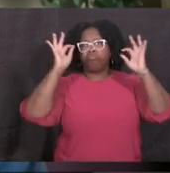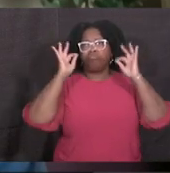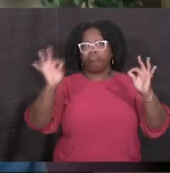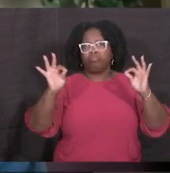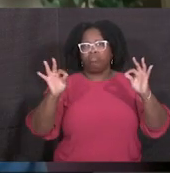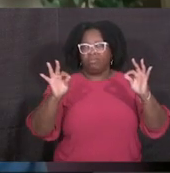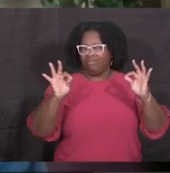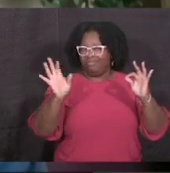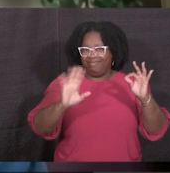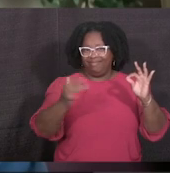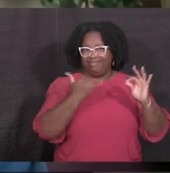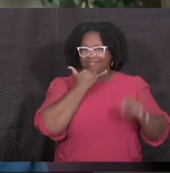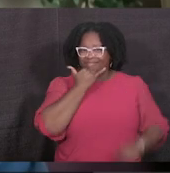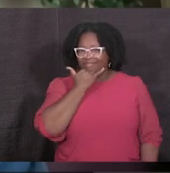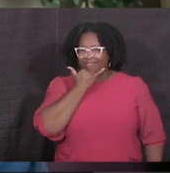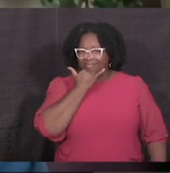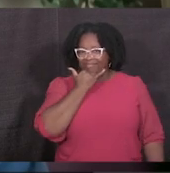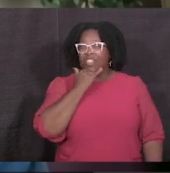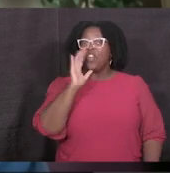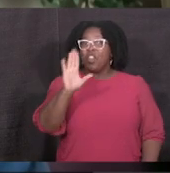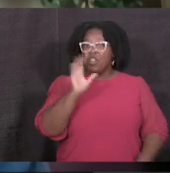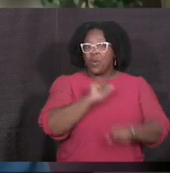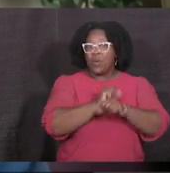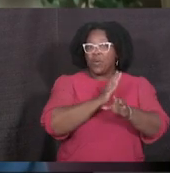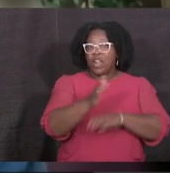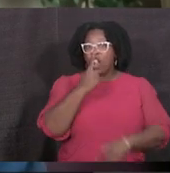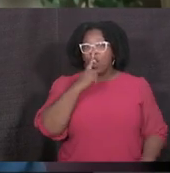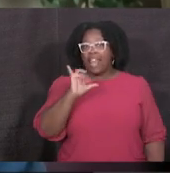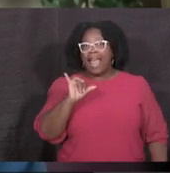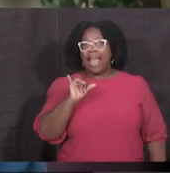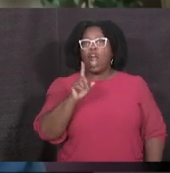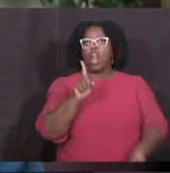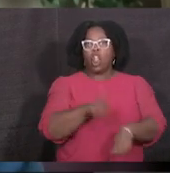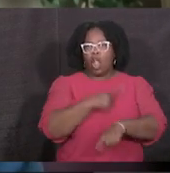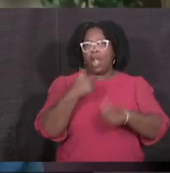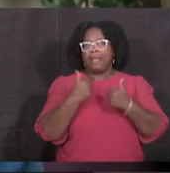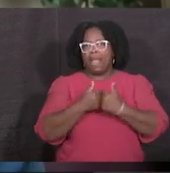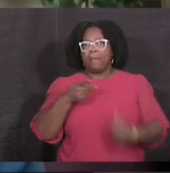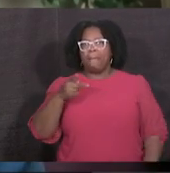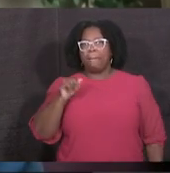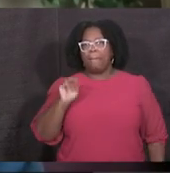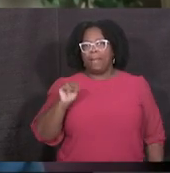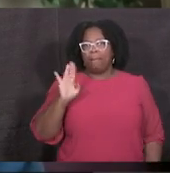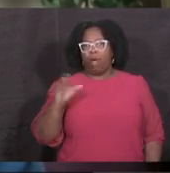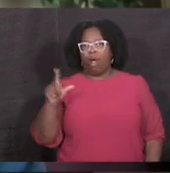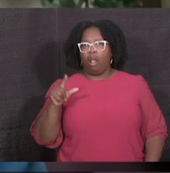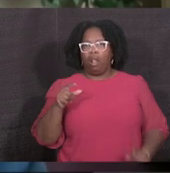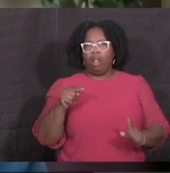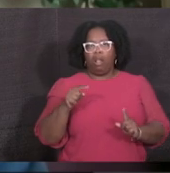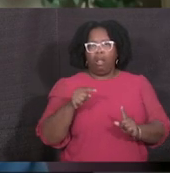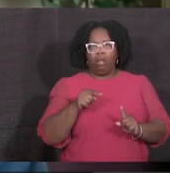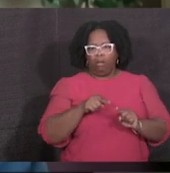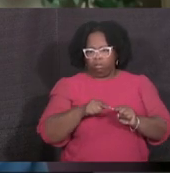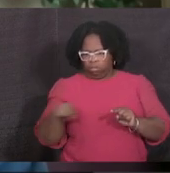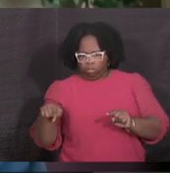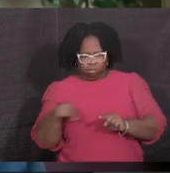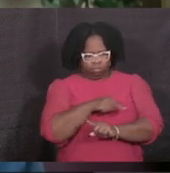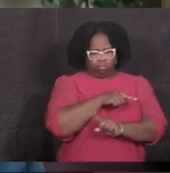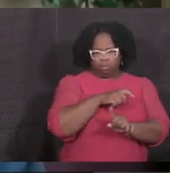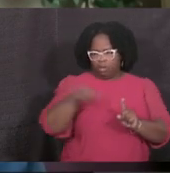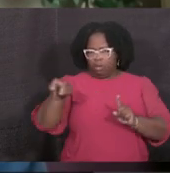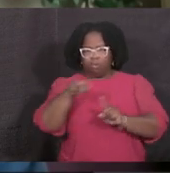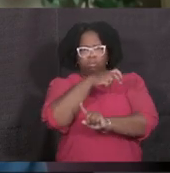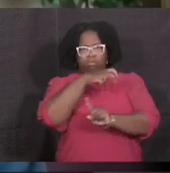is going to look a lot more like a really long game of pinball. And you're going to be bouncing around, you're going to be doing things, and you're going to gather knowledge as